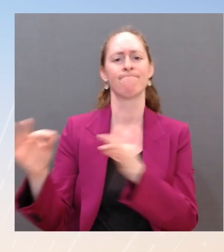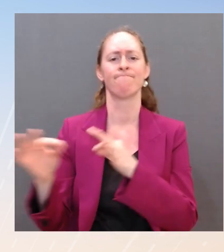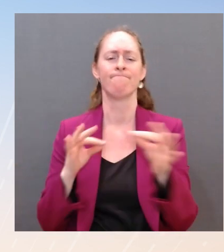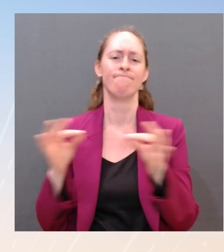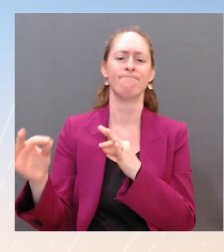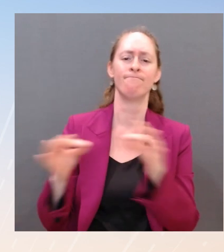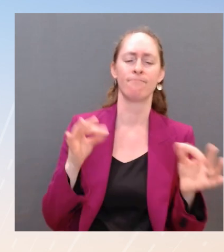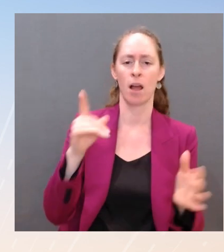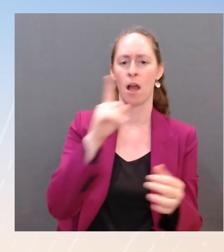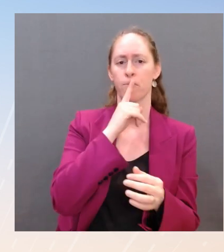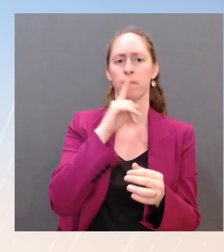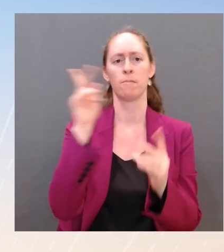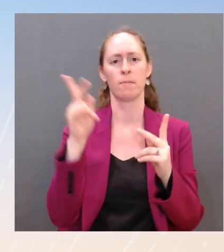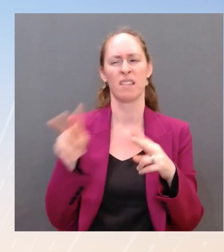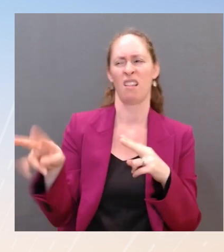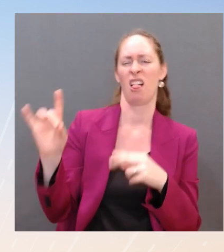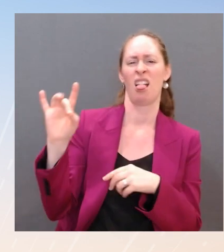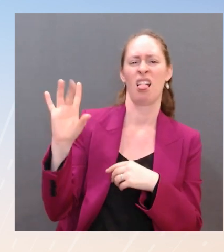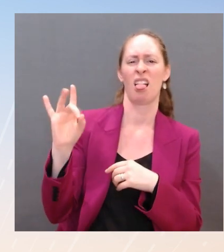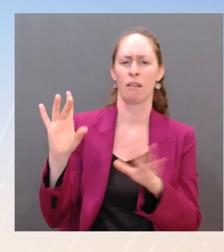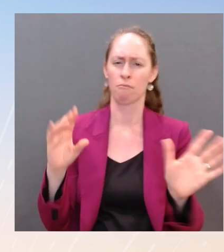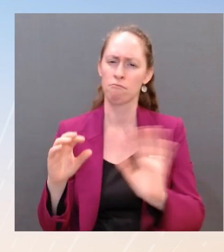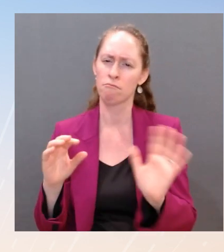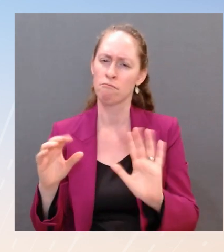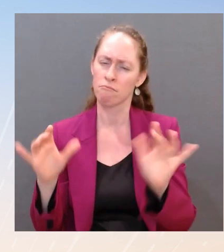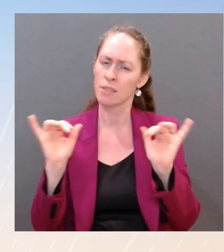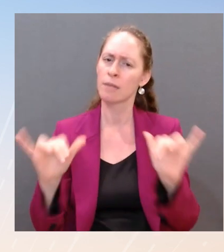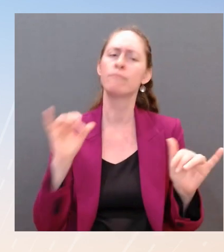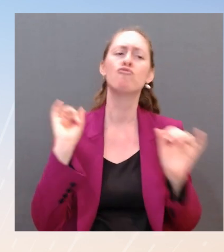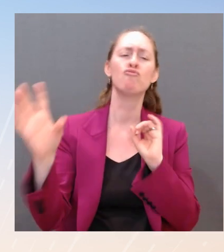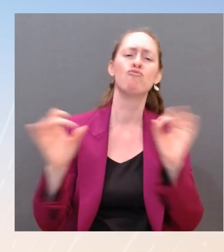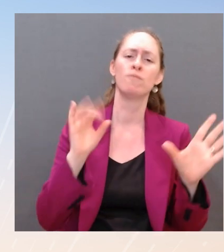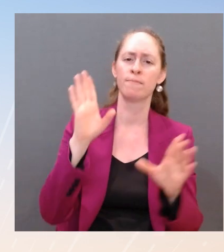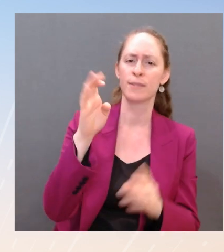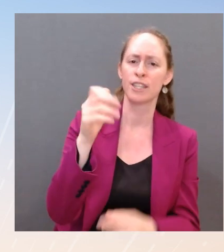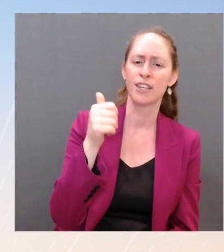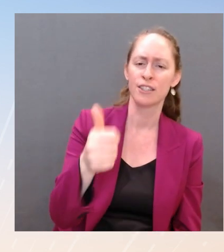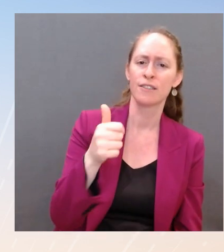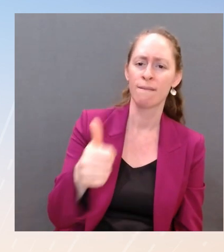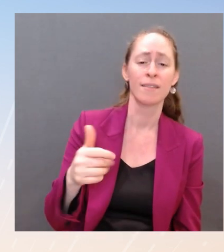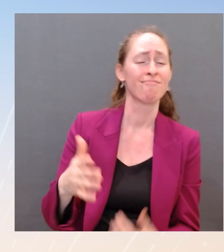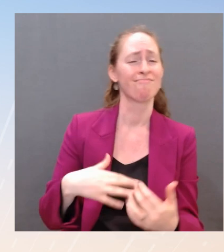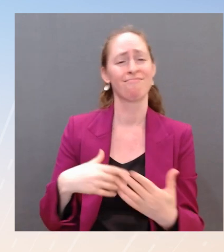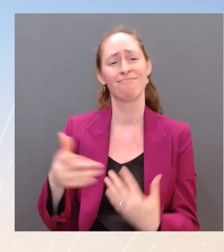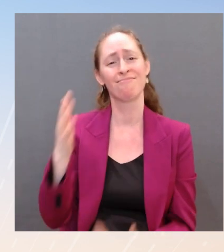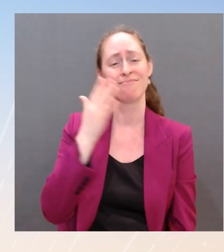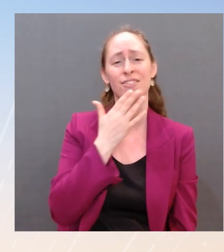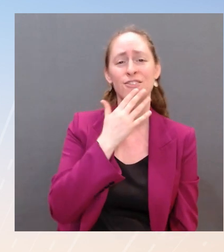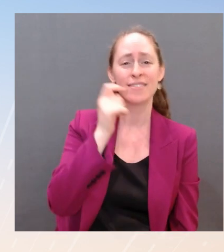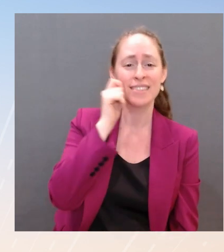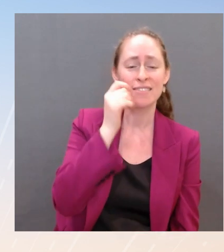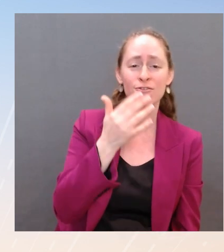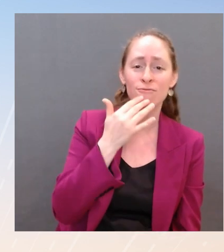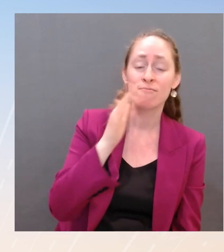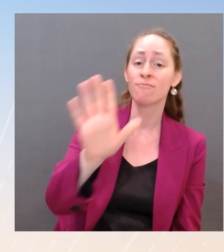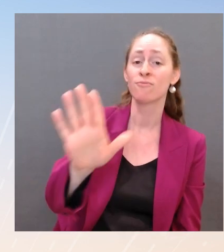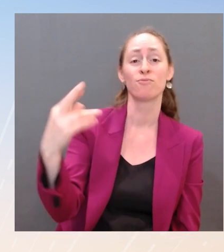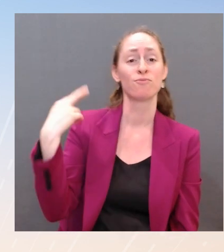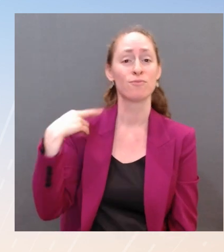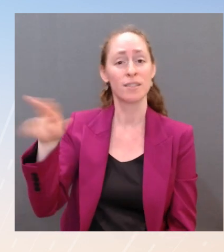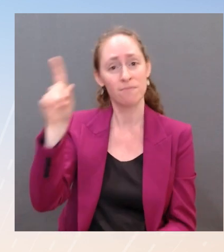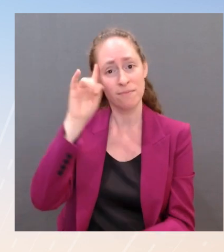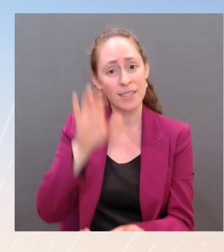everyone, no matter their age, their race, religion, sexual orientation, have access to services that support their mental